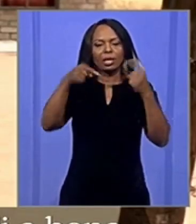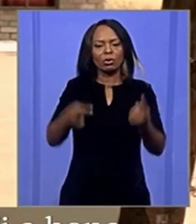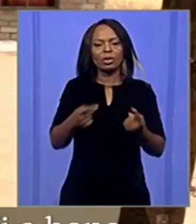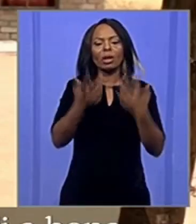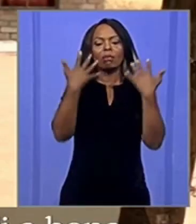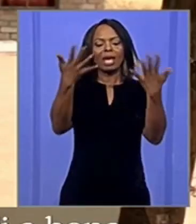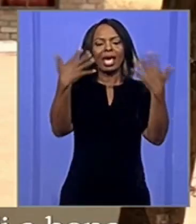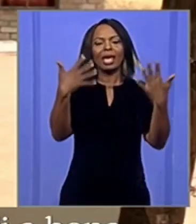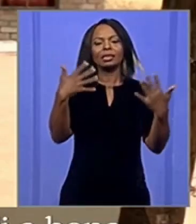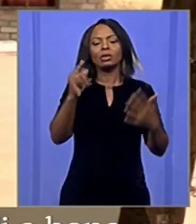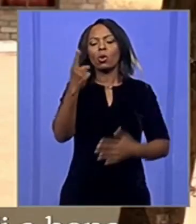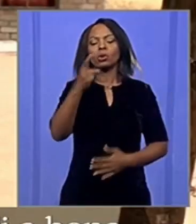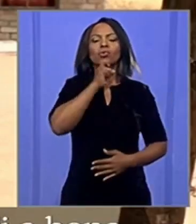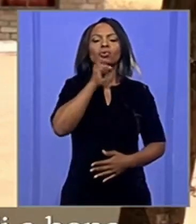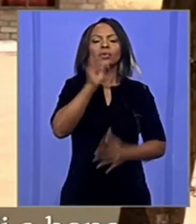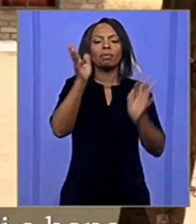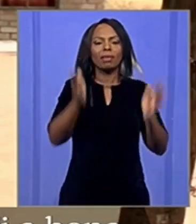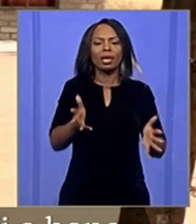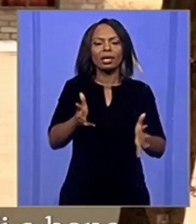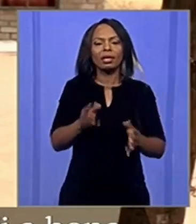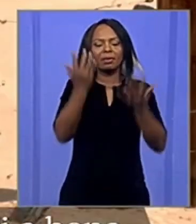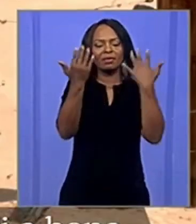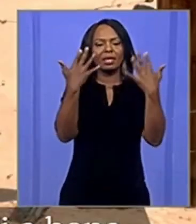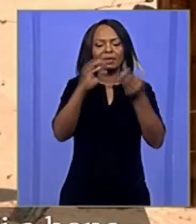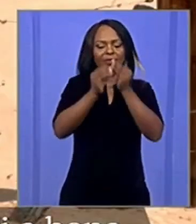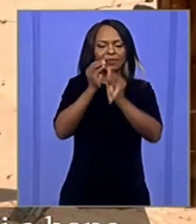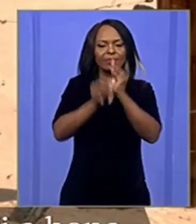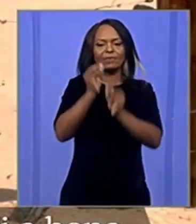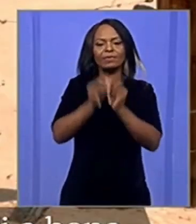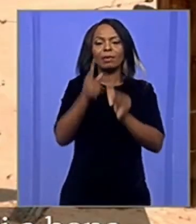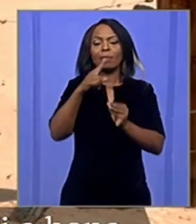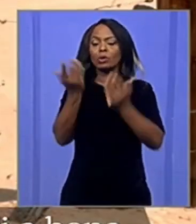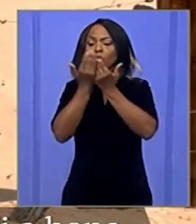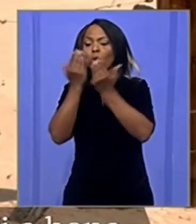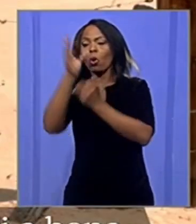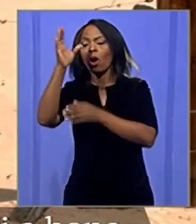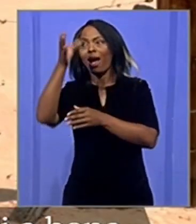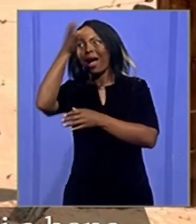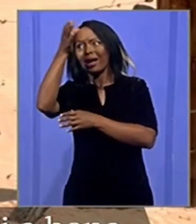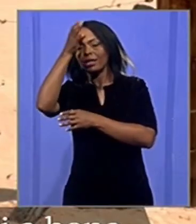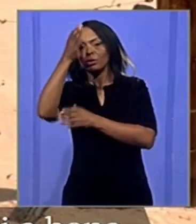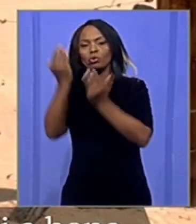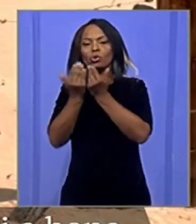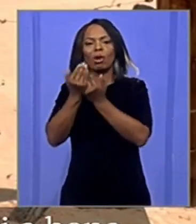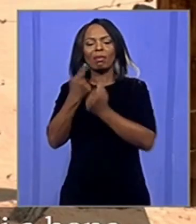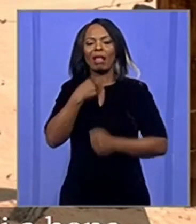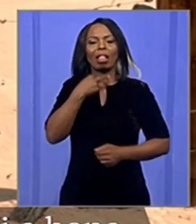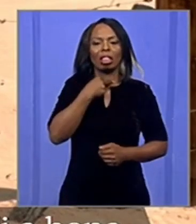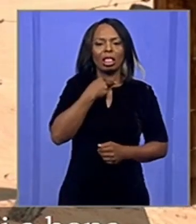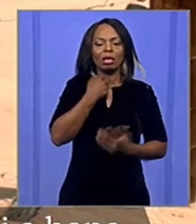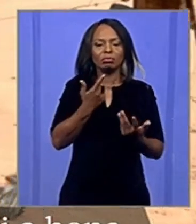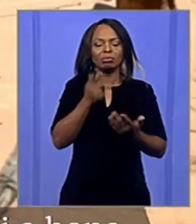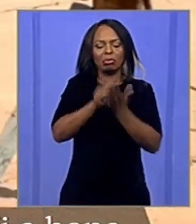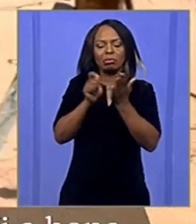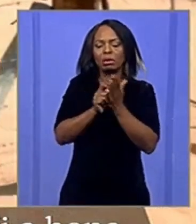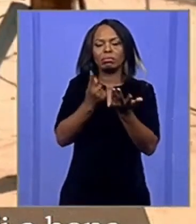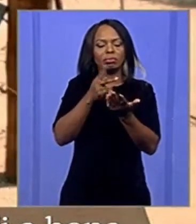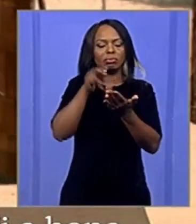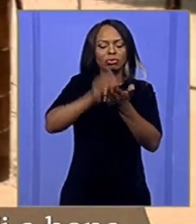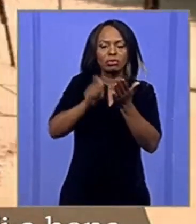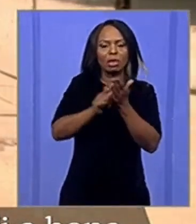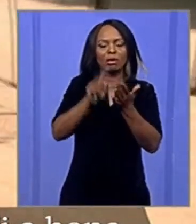bereka ke kgone go dia dikoloi tša mathale ke kgone go bereka ka matsogo. Go le bjalo poso kantoro e re tlo lokiša mananeo a yona go netefatša gore